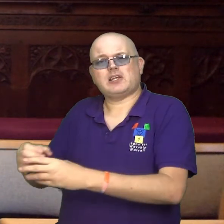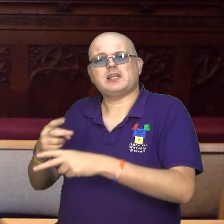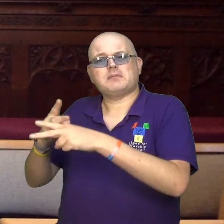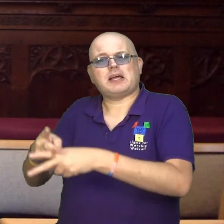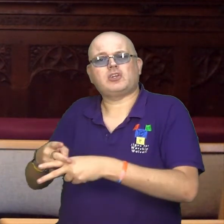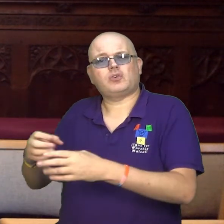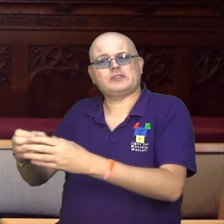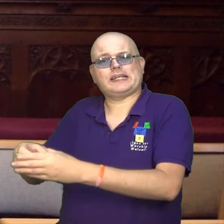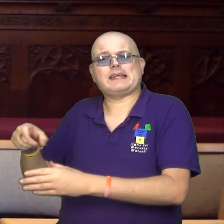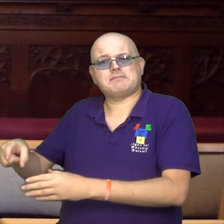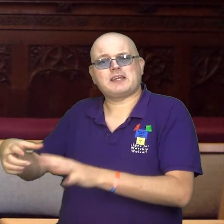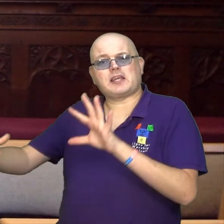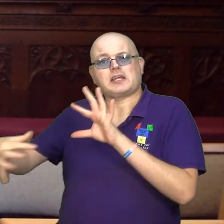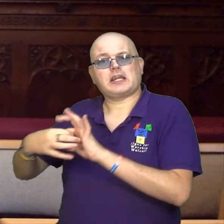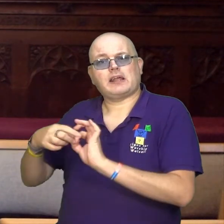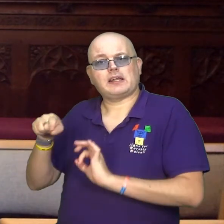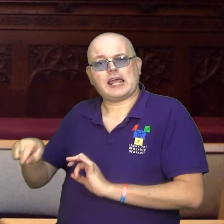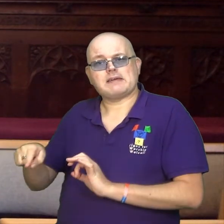pastoral team here at St Matthew's.